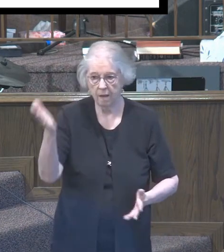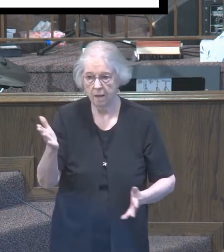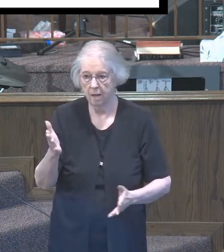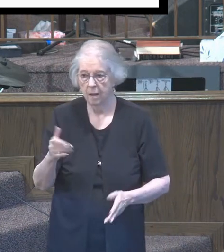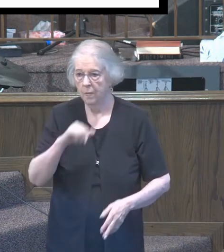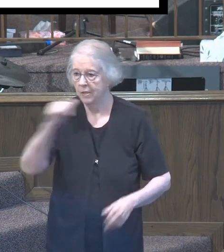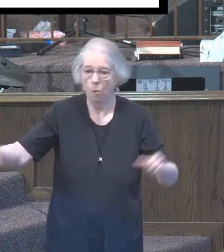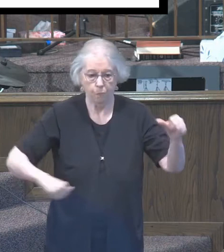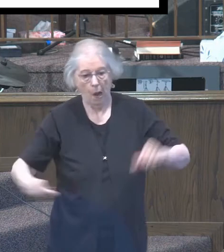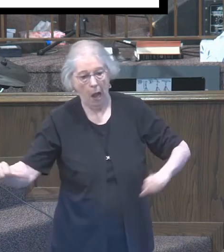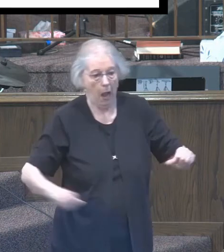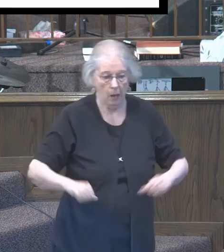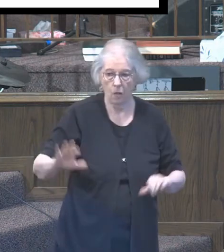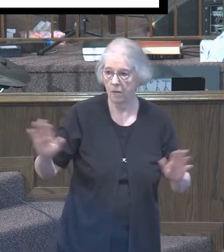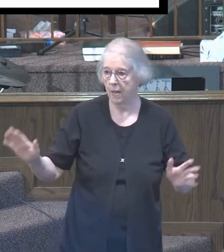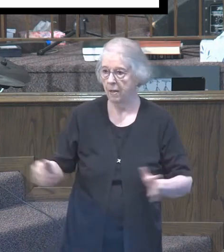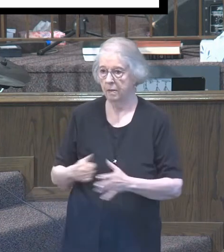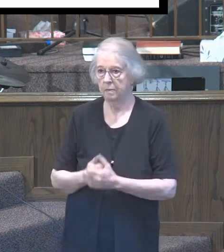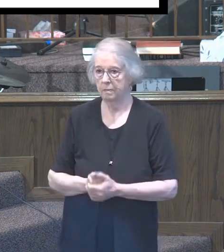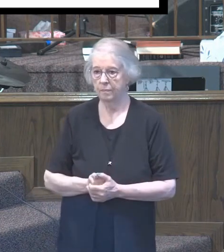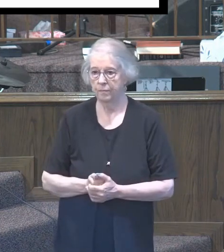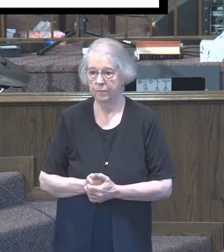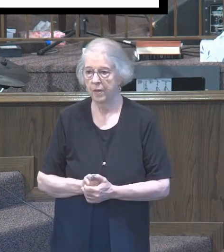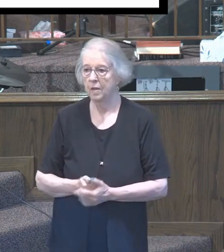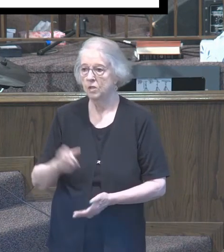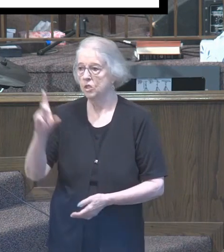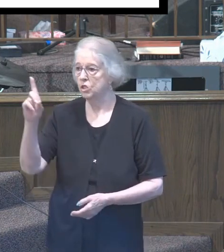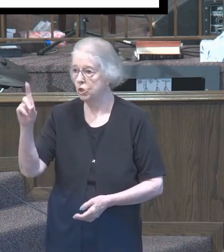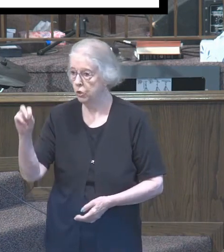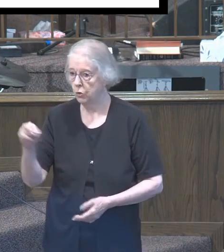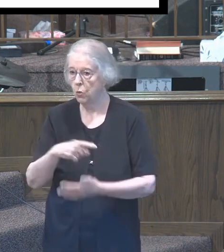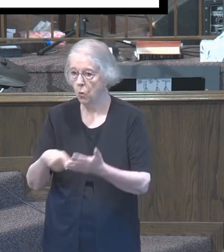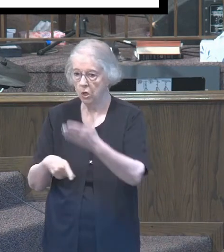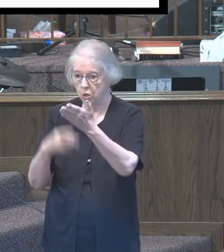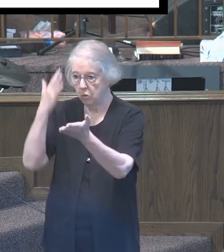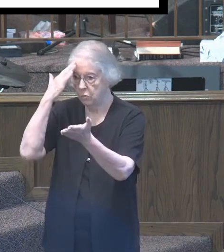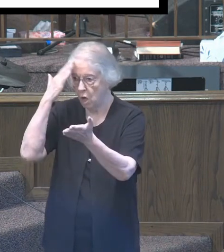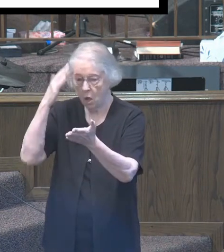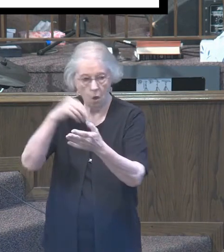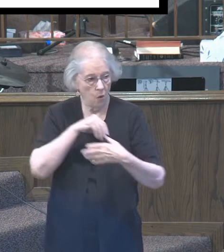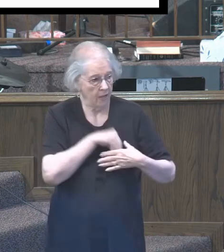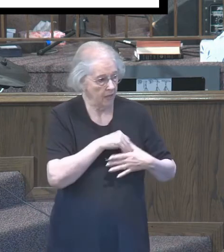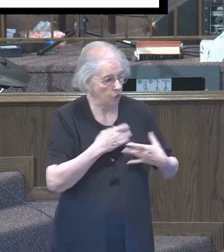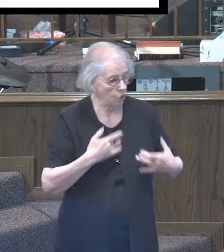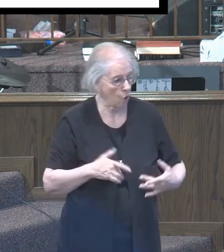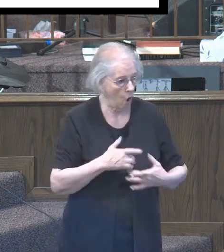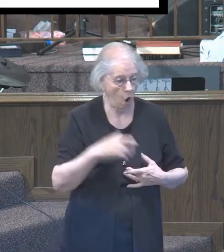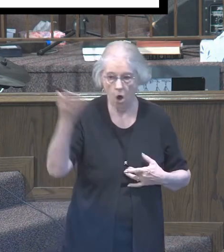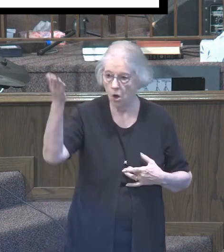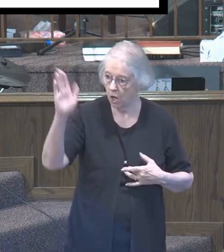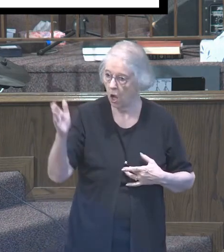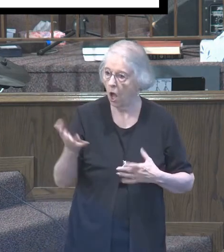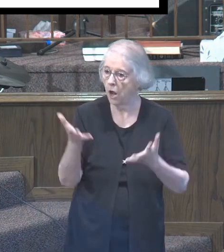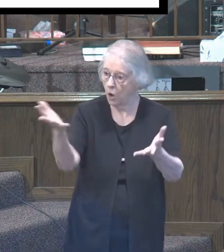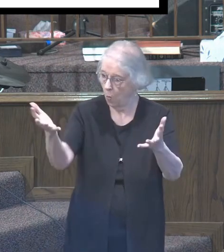looks. Just do it. Quietly and unobtrusively. That is the way your God,